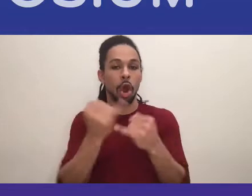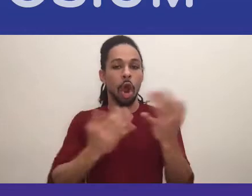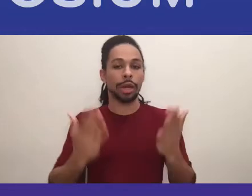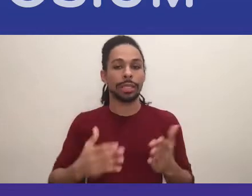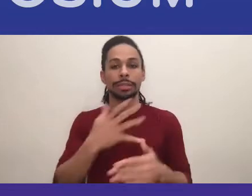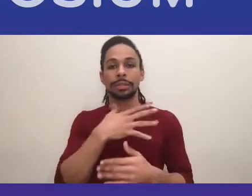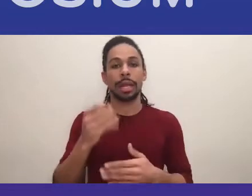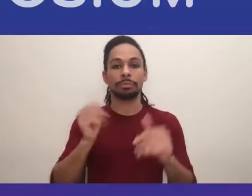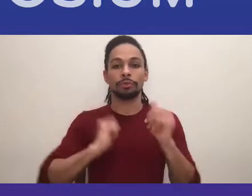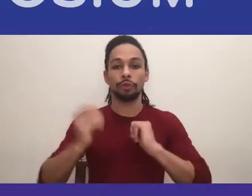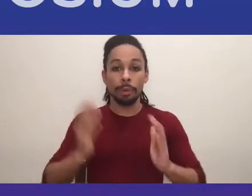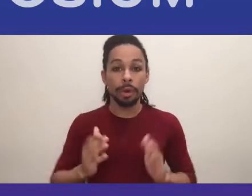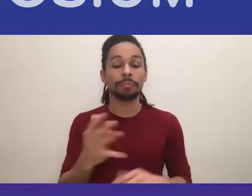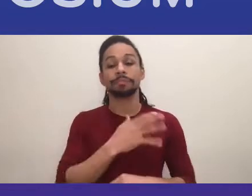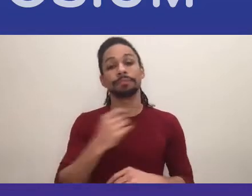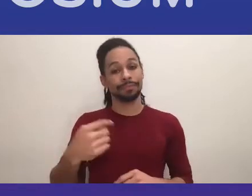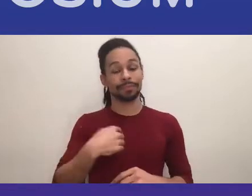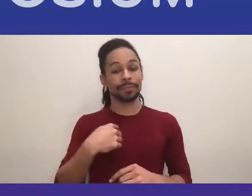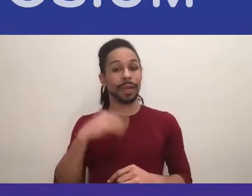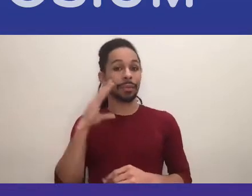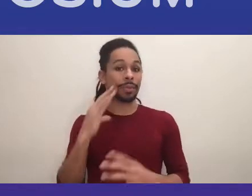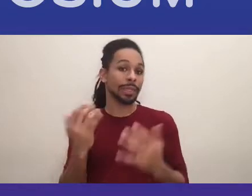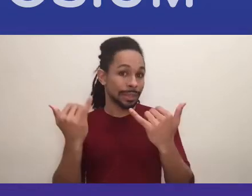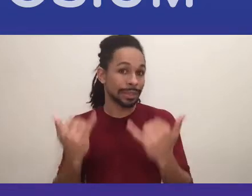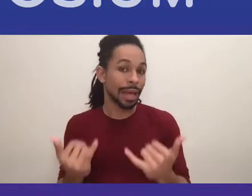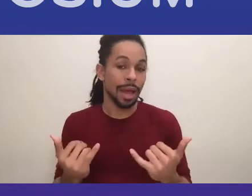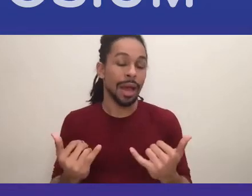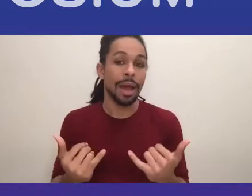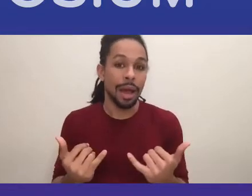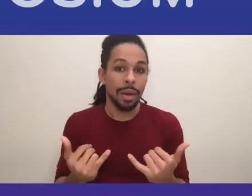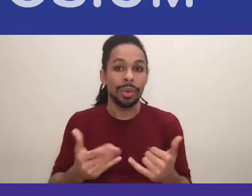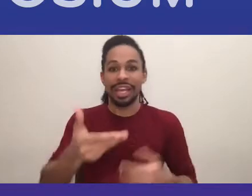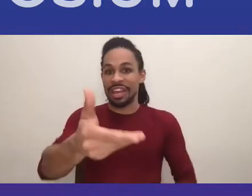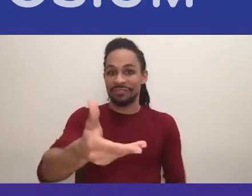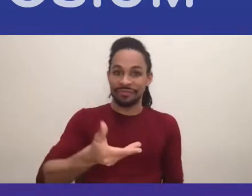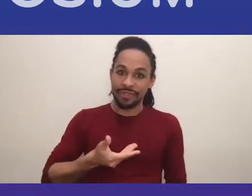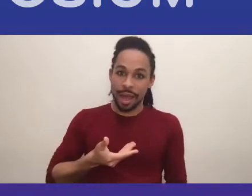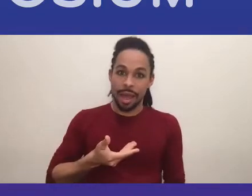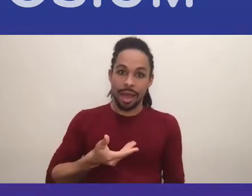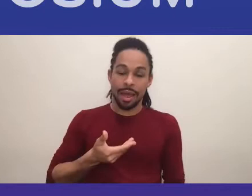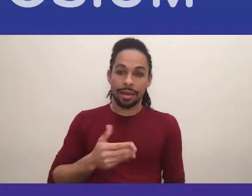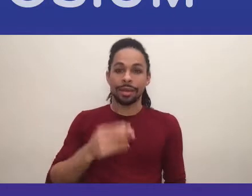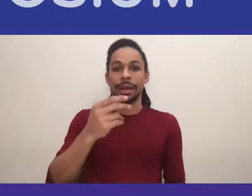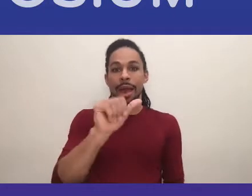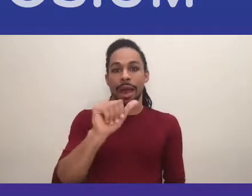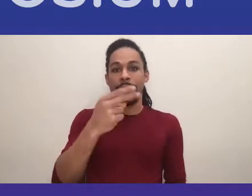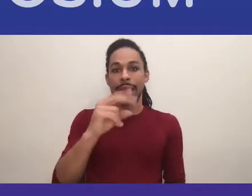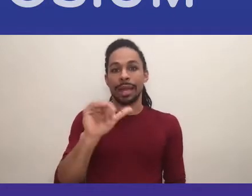and I will now invite Ahimsa.